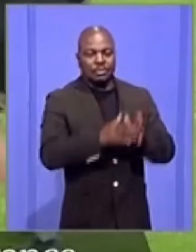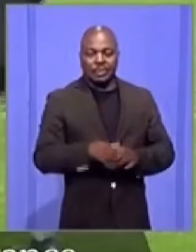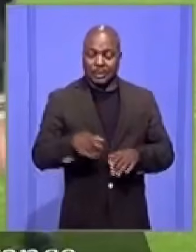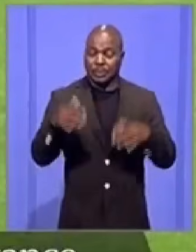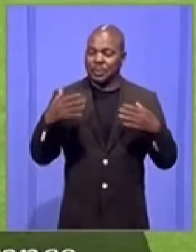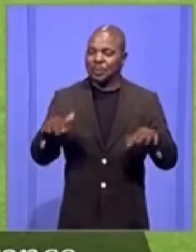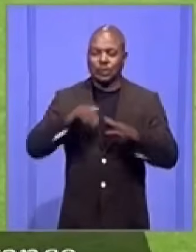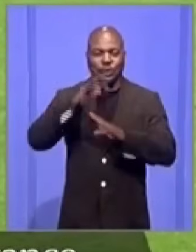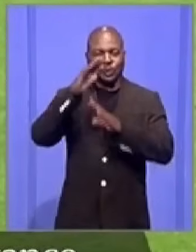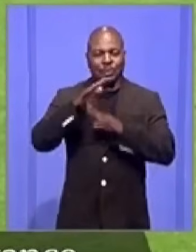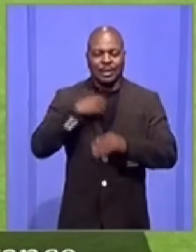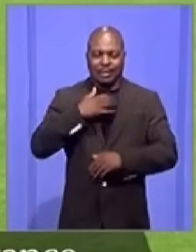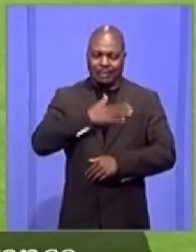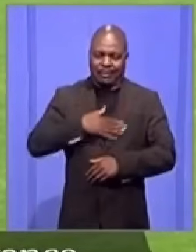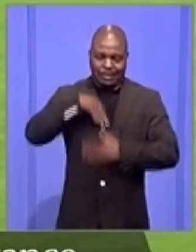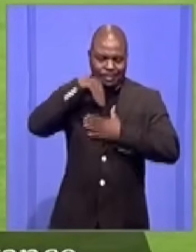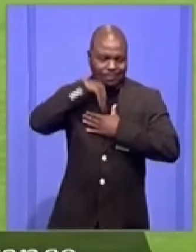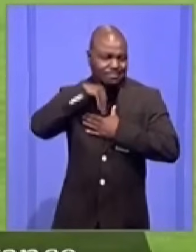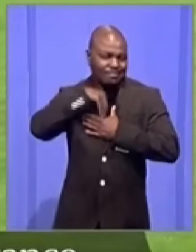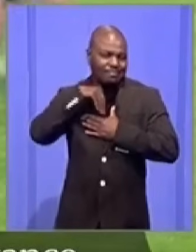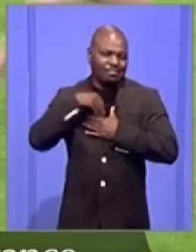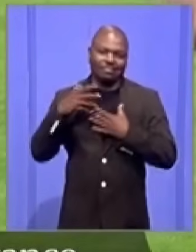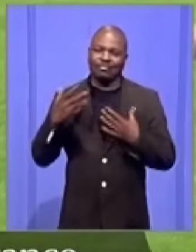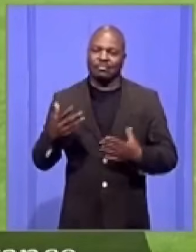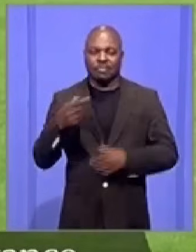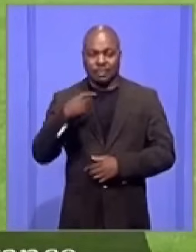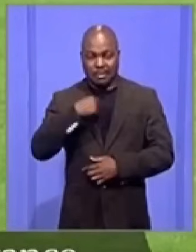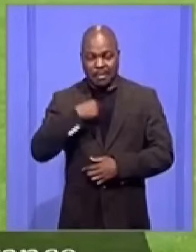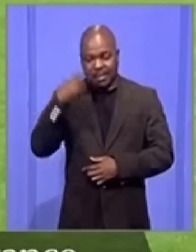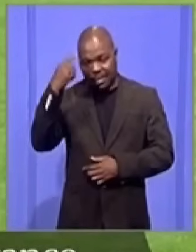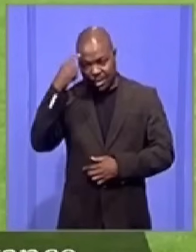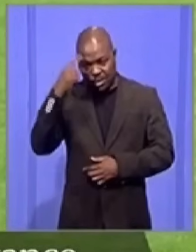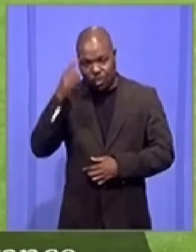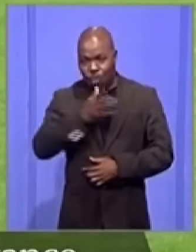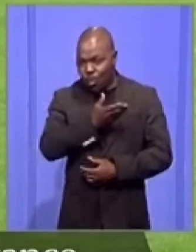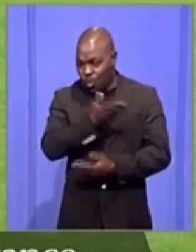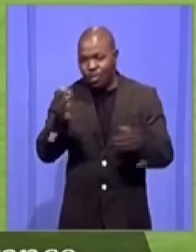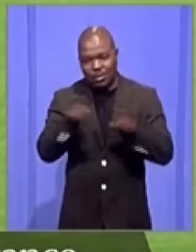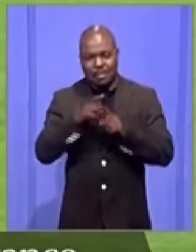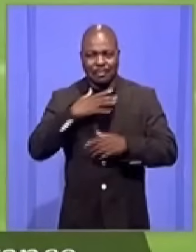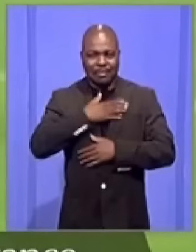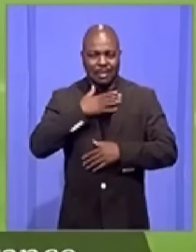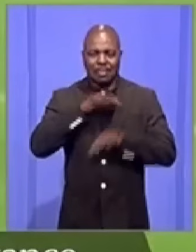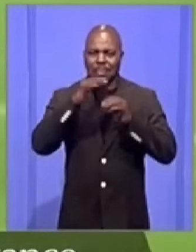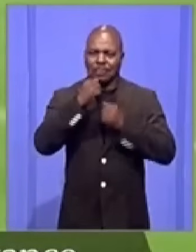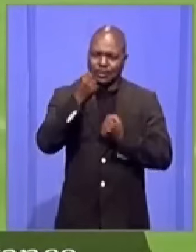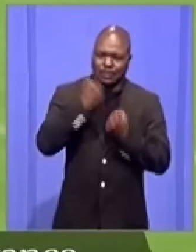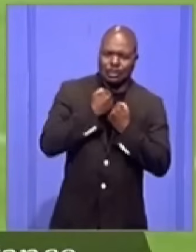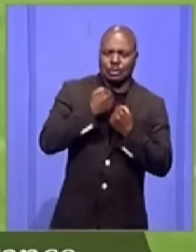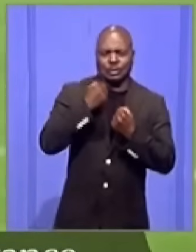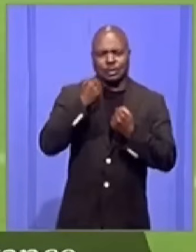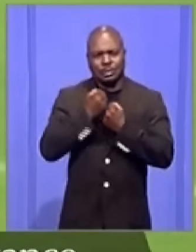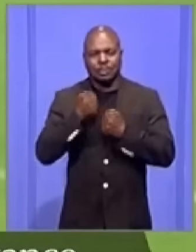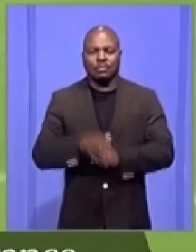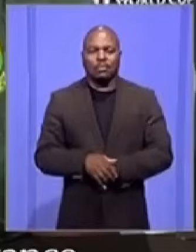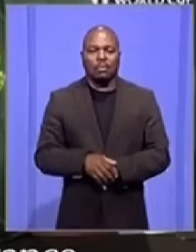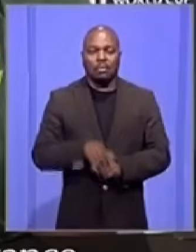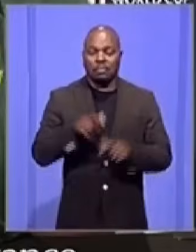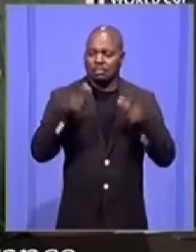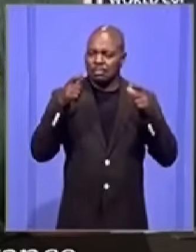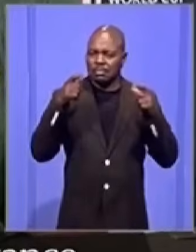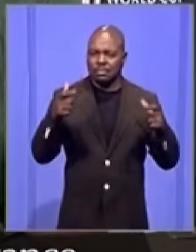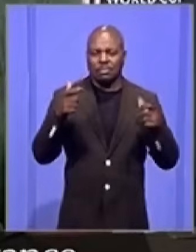it's probably just the feeling that you have inside and I think you all can feel it and I think people and supporters can feel it. It will be massive,